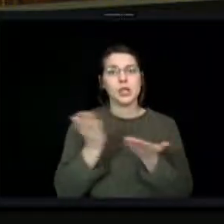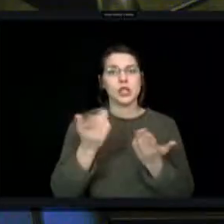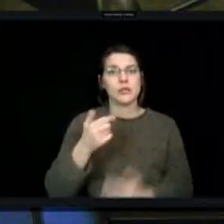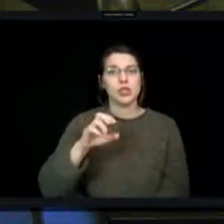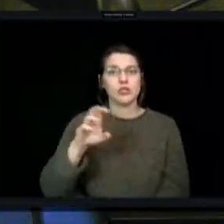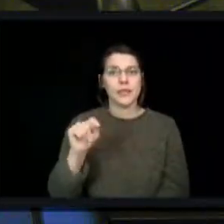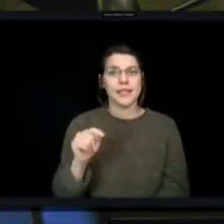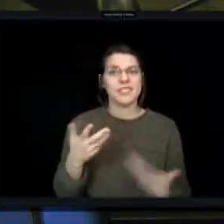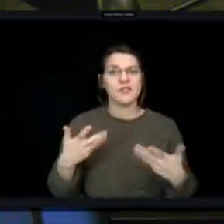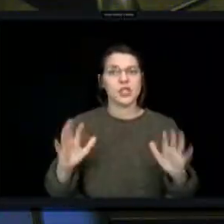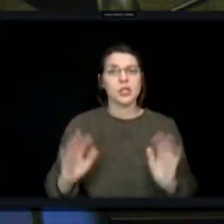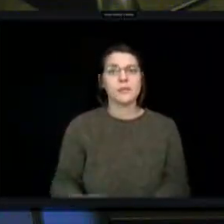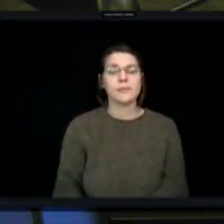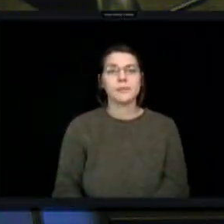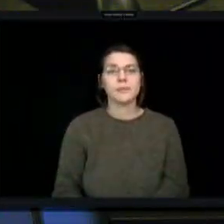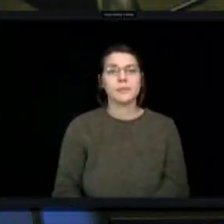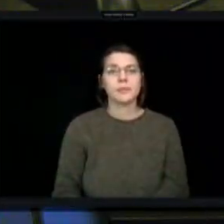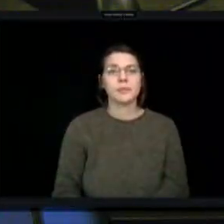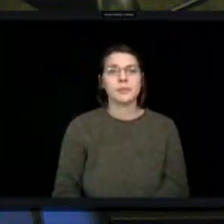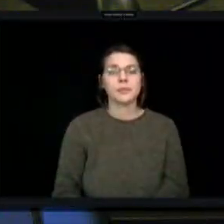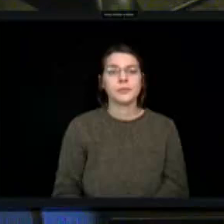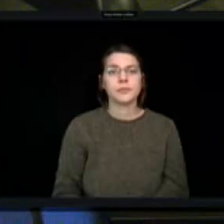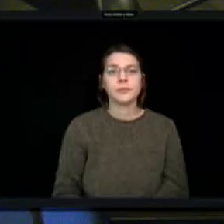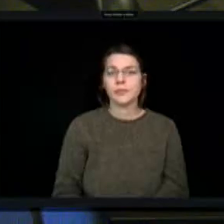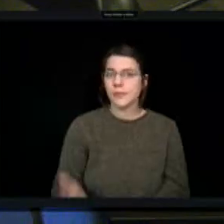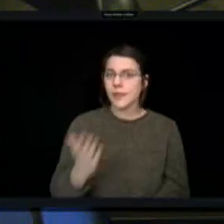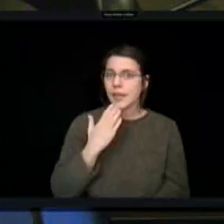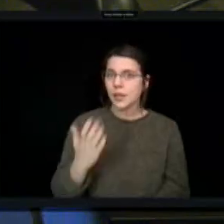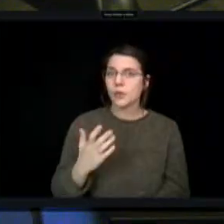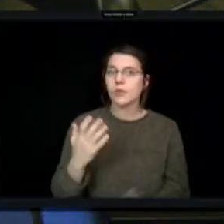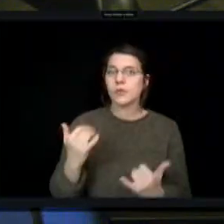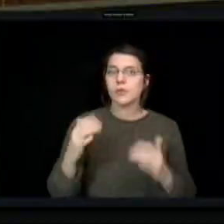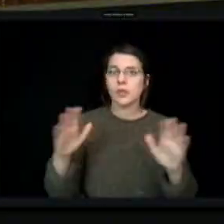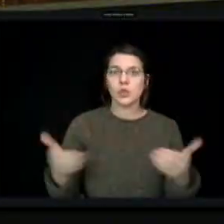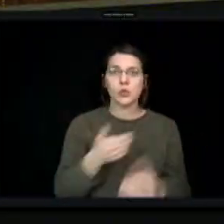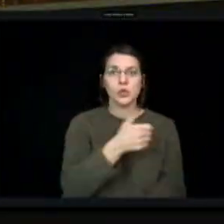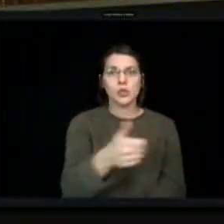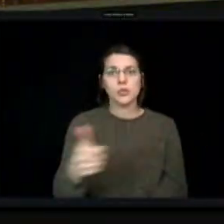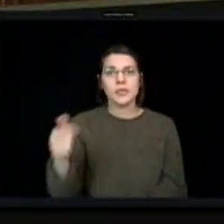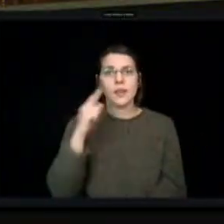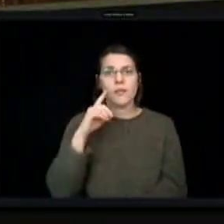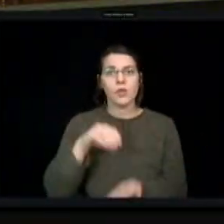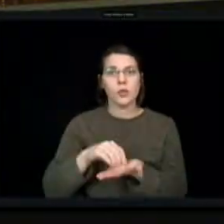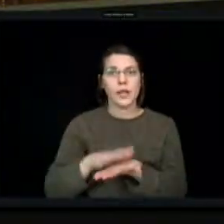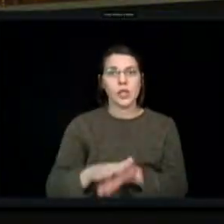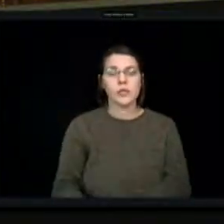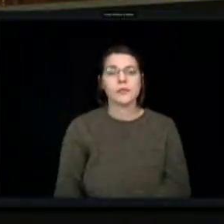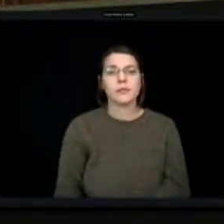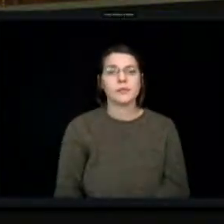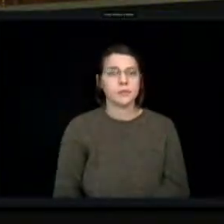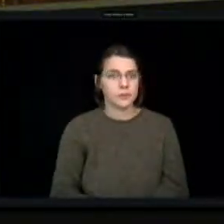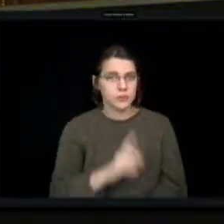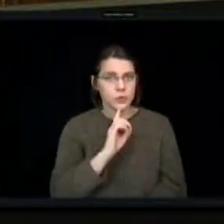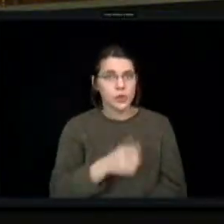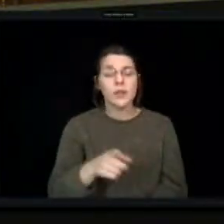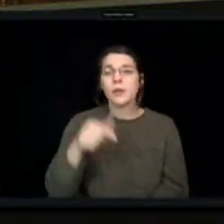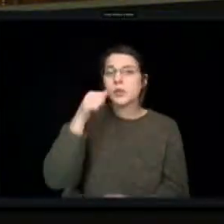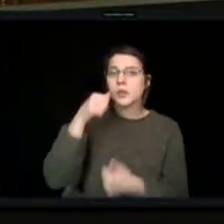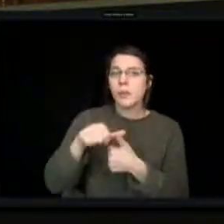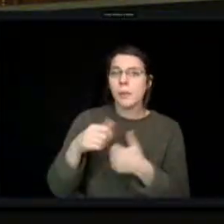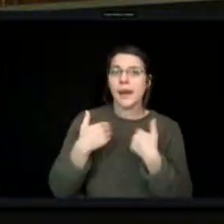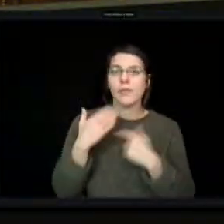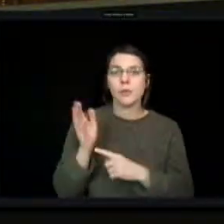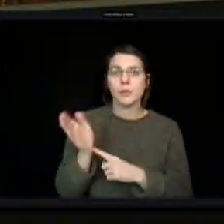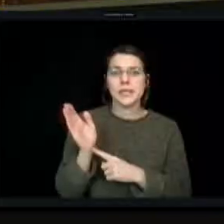Thank you. With that, please introduce yourself for the records. Sure. They just for members, they do have a presentation that's currently